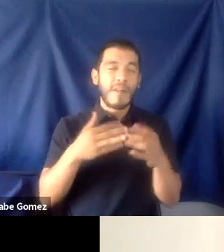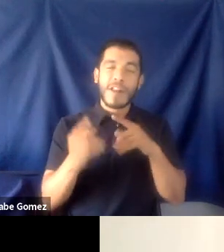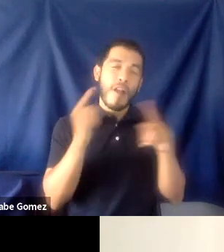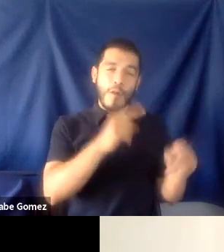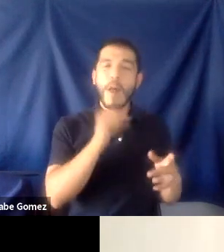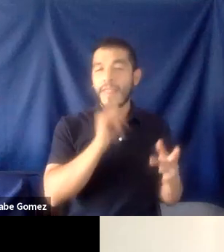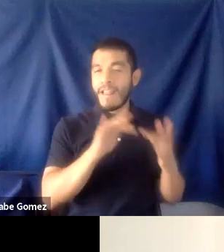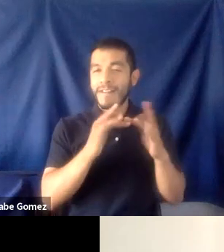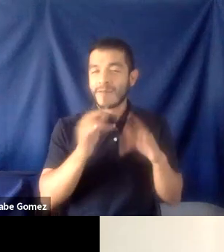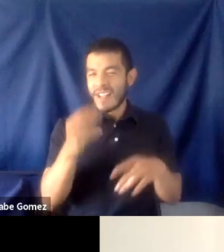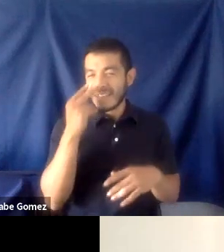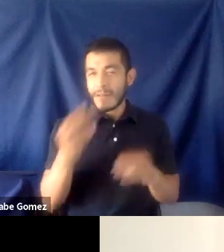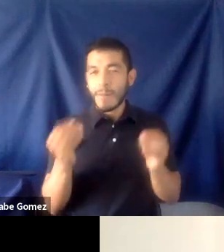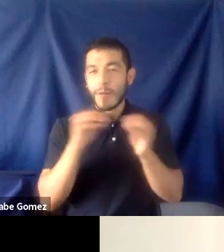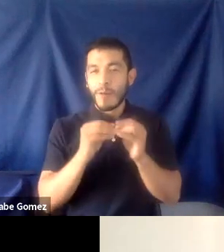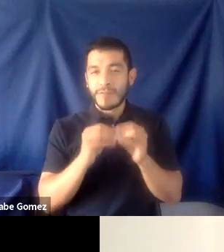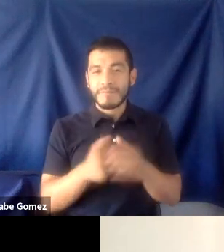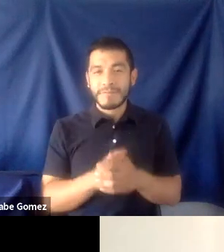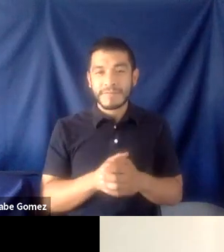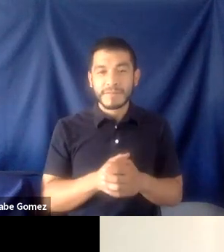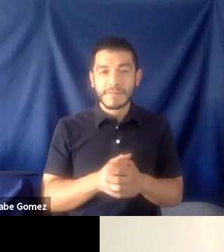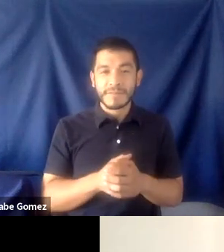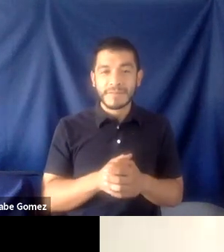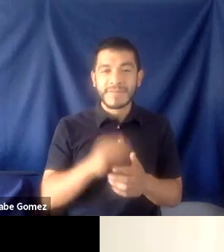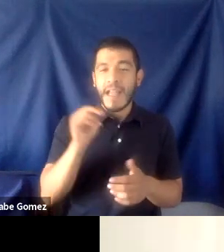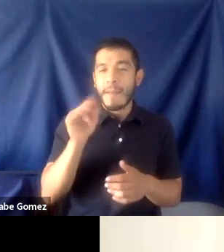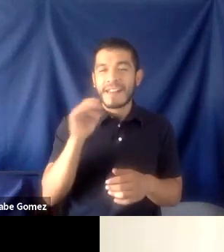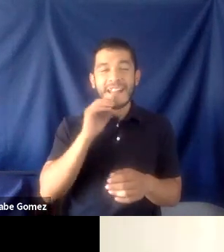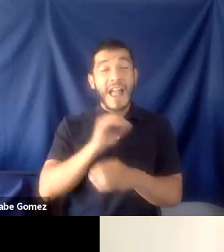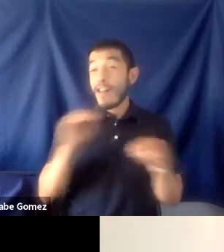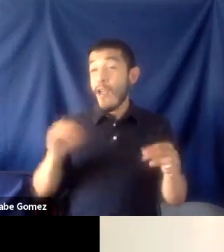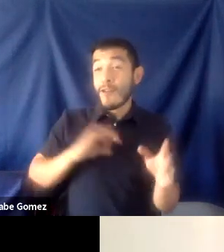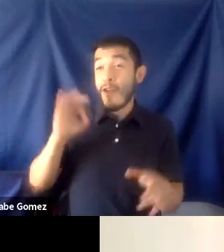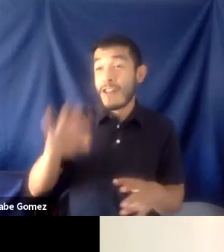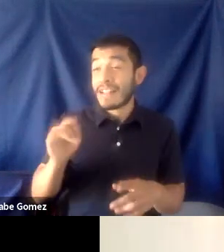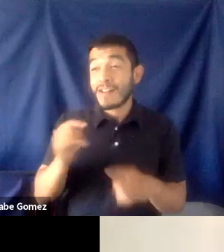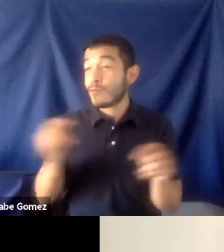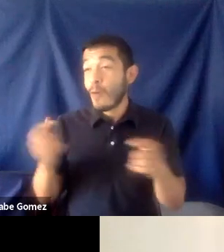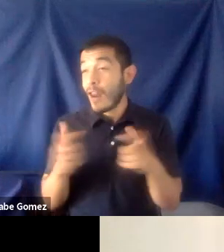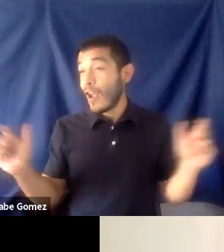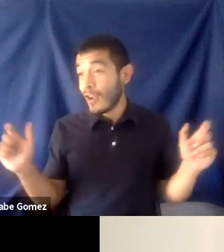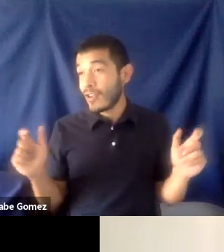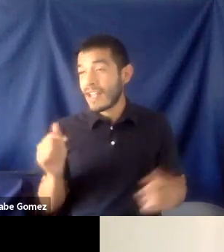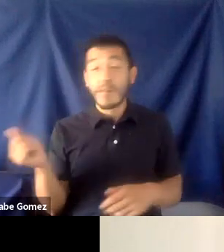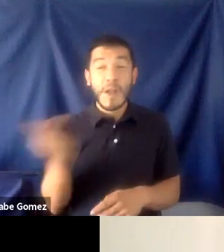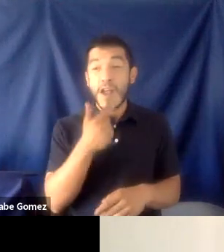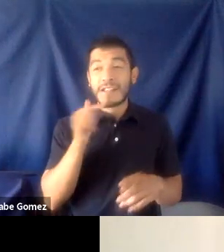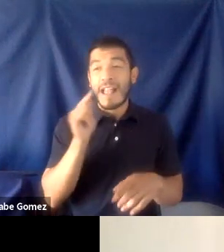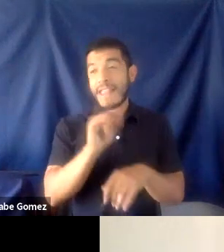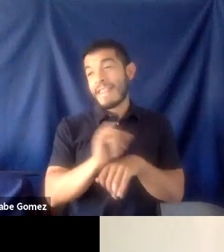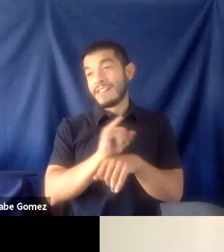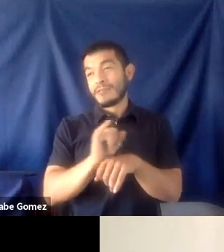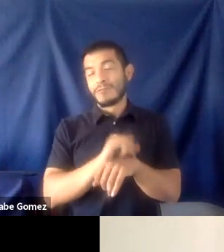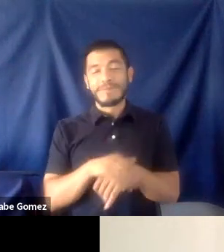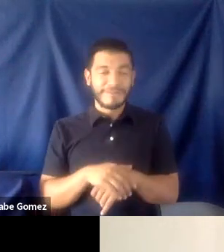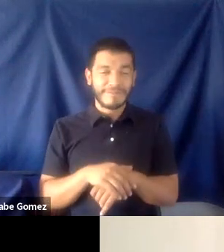more. And no donation is too large, as we always say, at the Institute. So